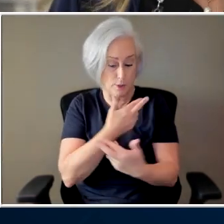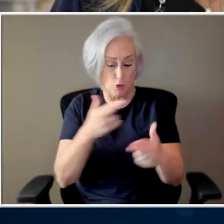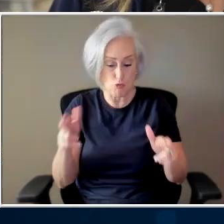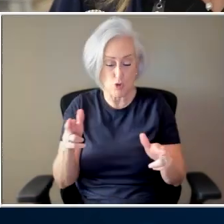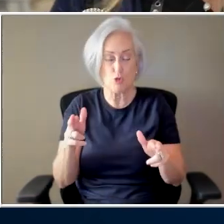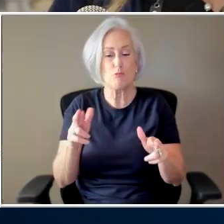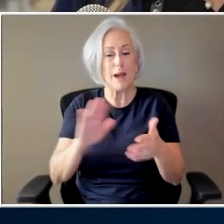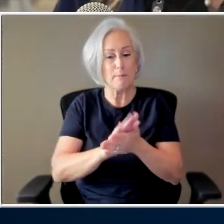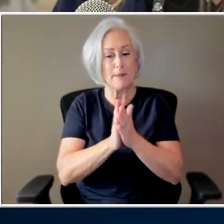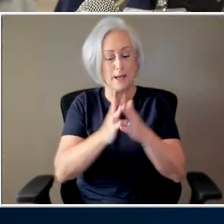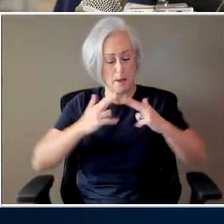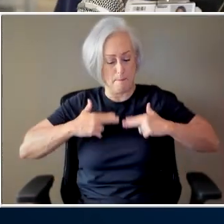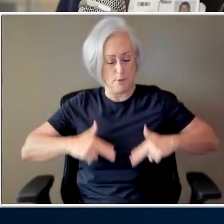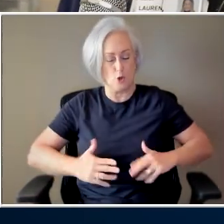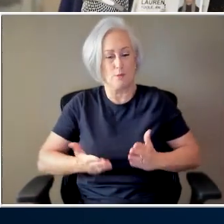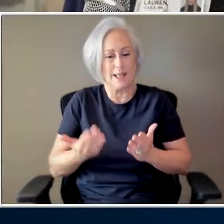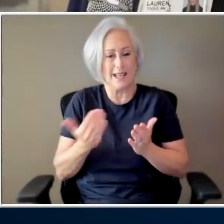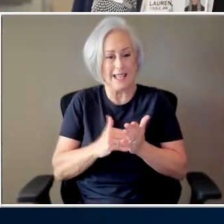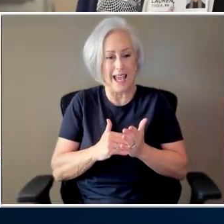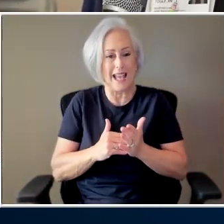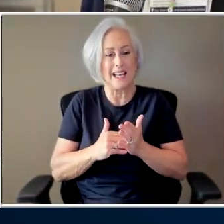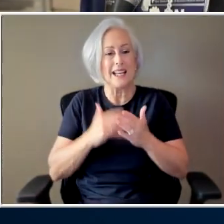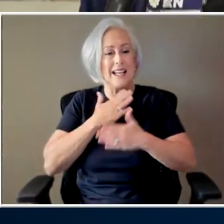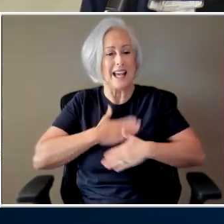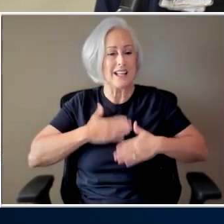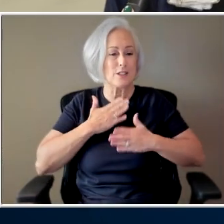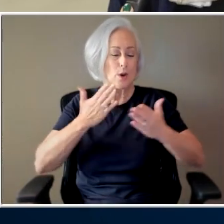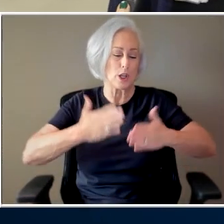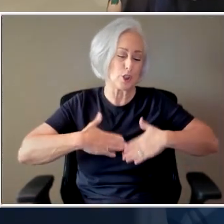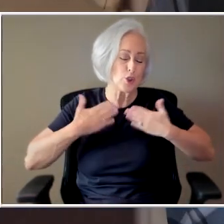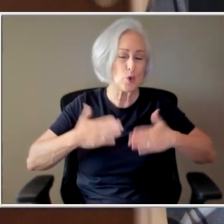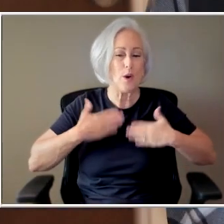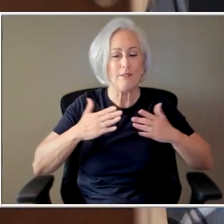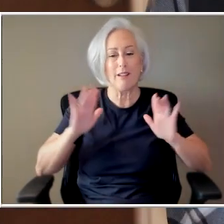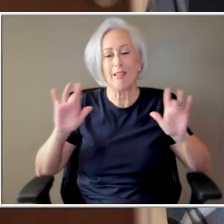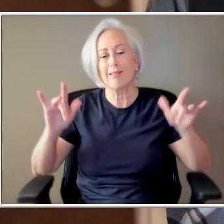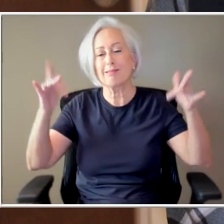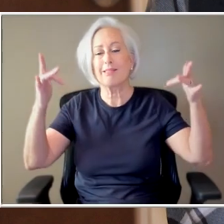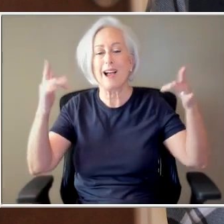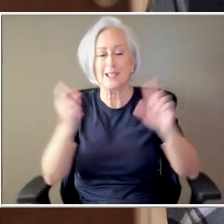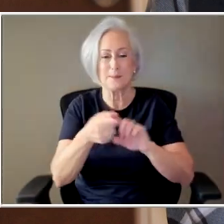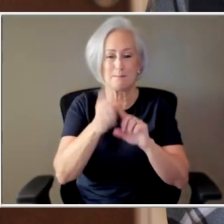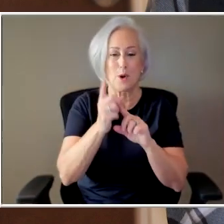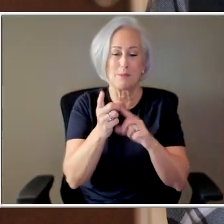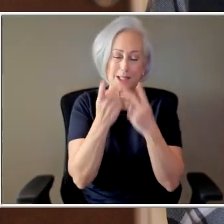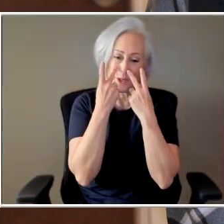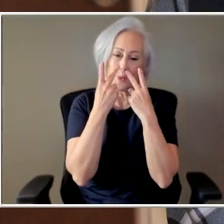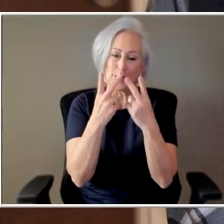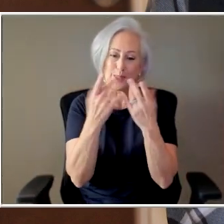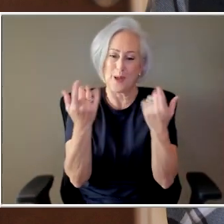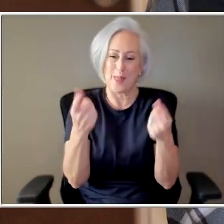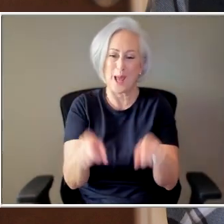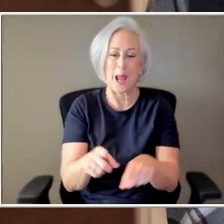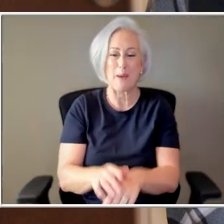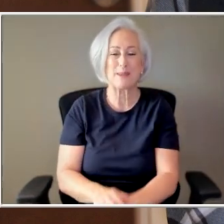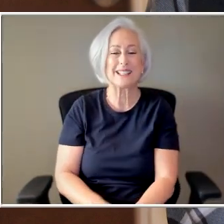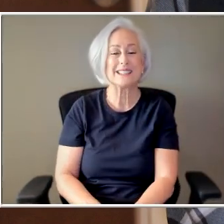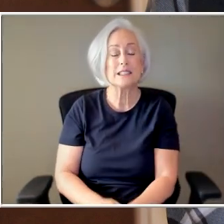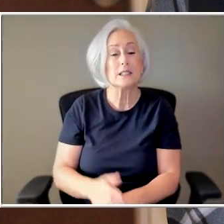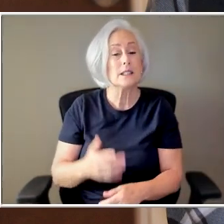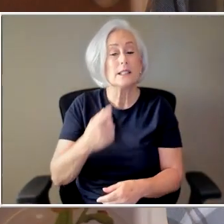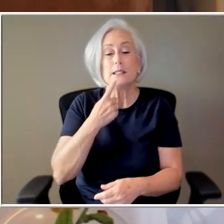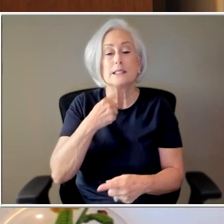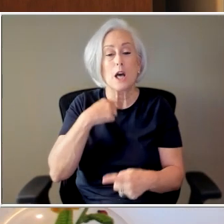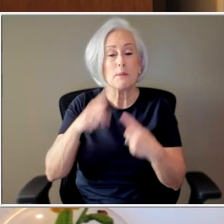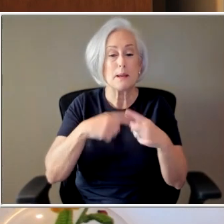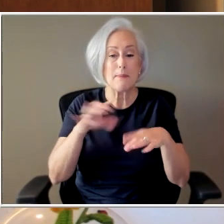experience like light moments and joyful moments. So we definitely saw that take place. Yeah, okay. So let me ask you about the cake, the ring, the